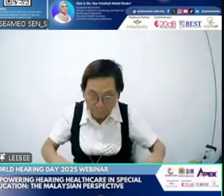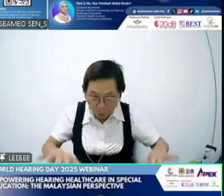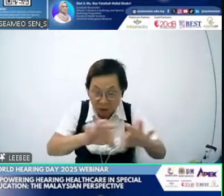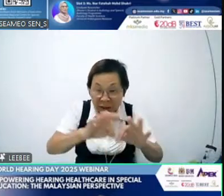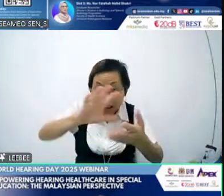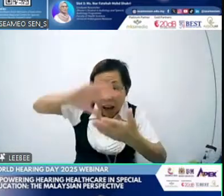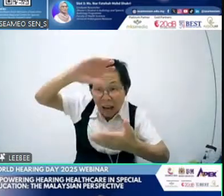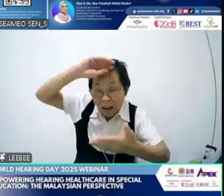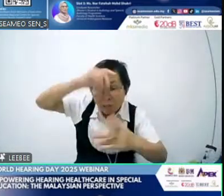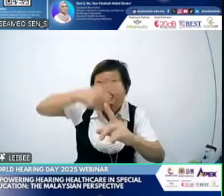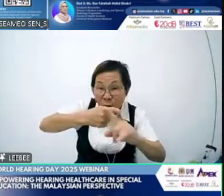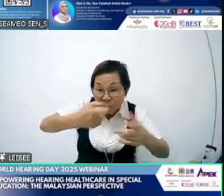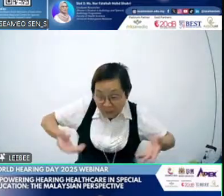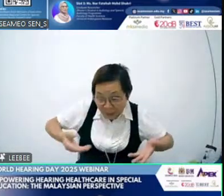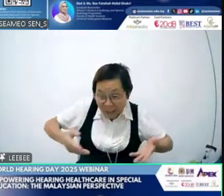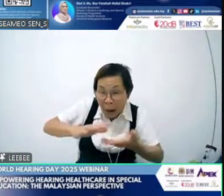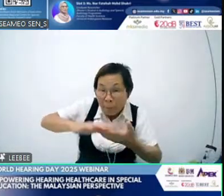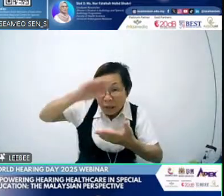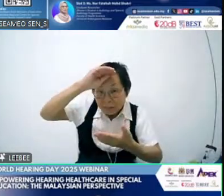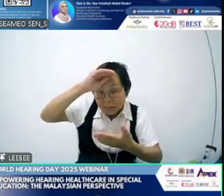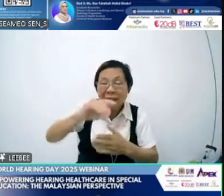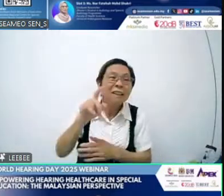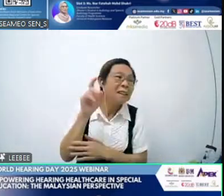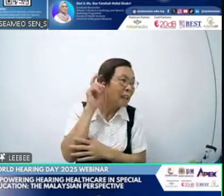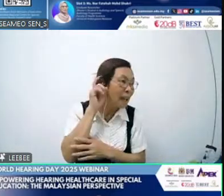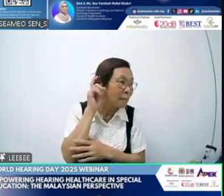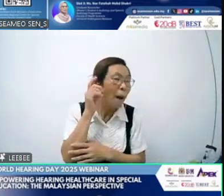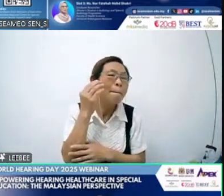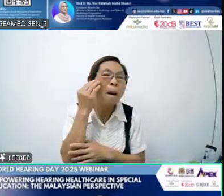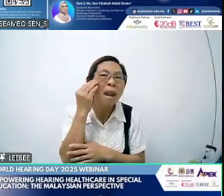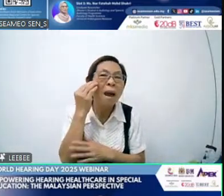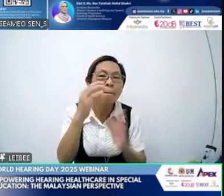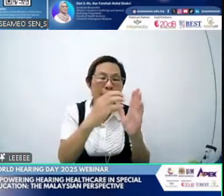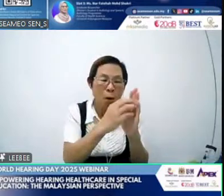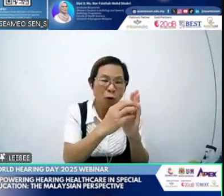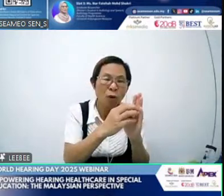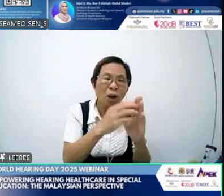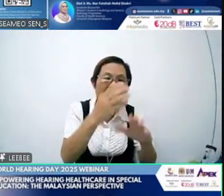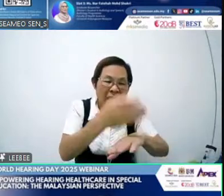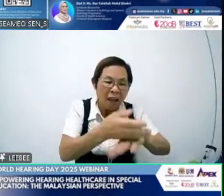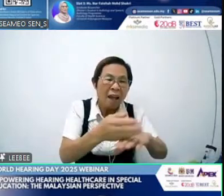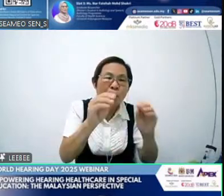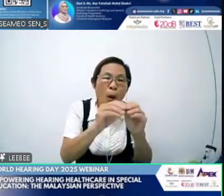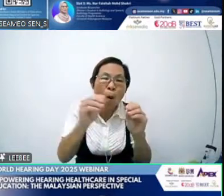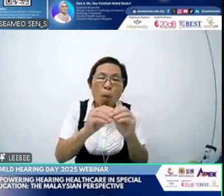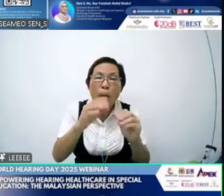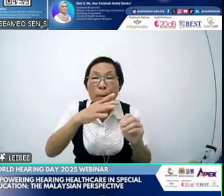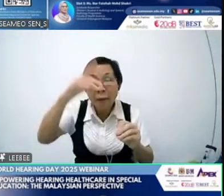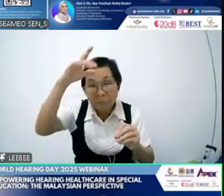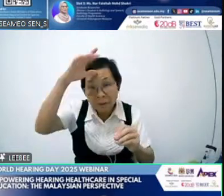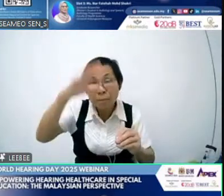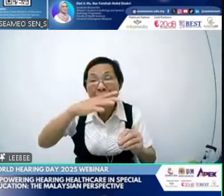study was that the Malay Ham module increased parental confidence and improved daily hearing aid